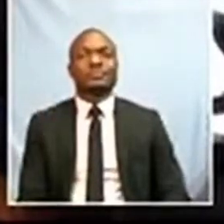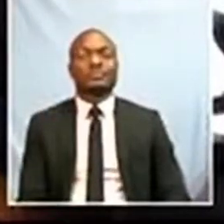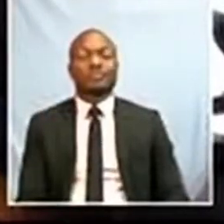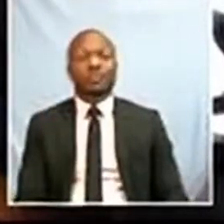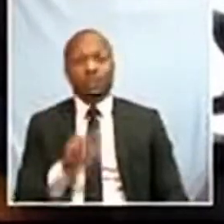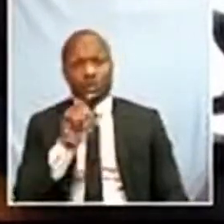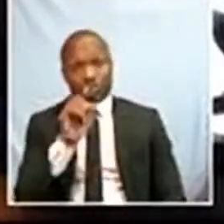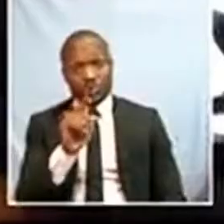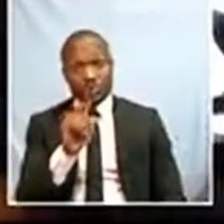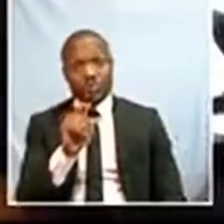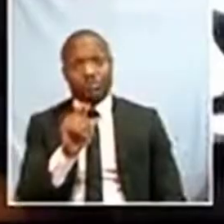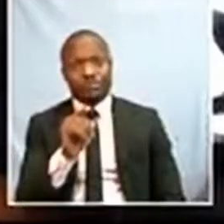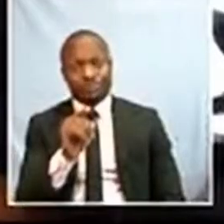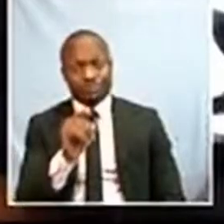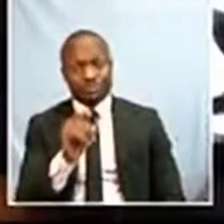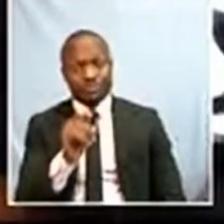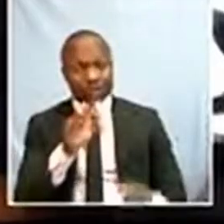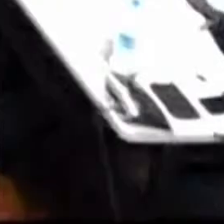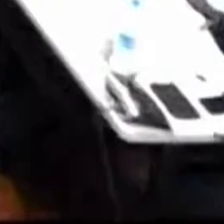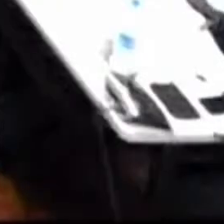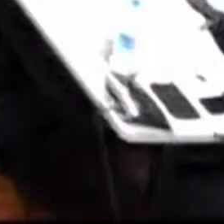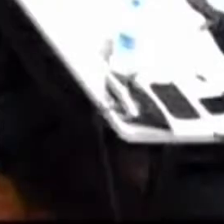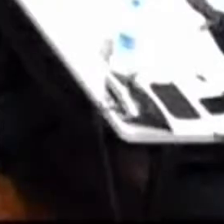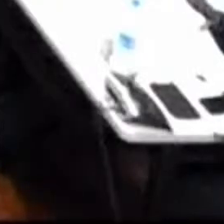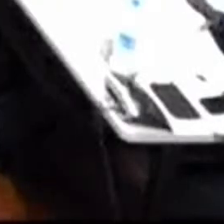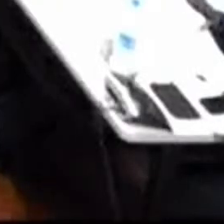you have contacted actually these defaulters,